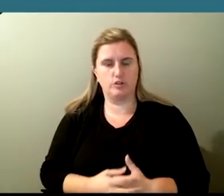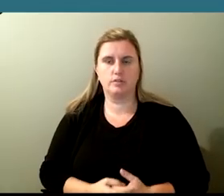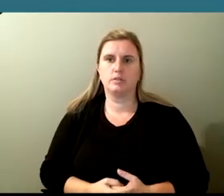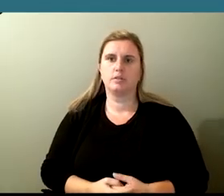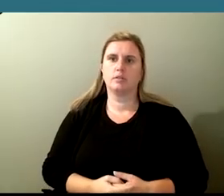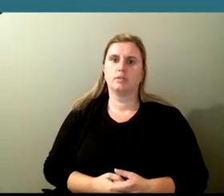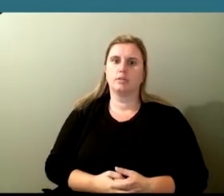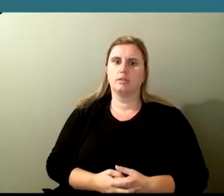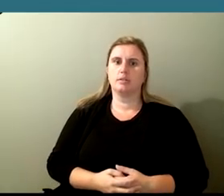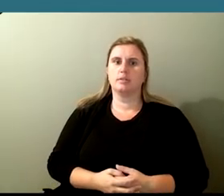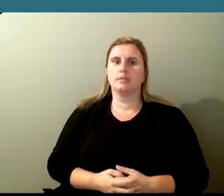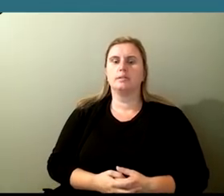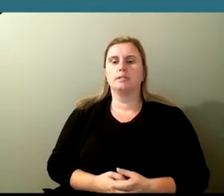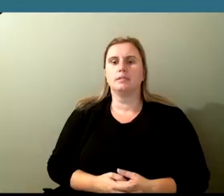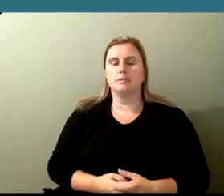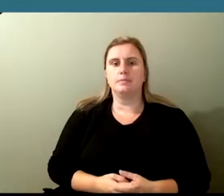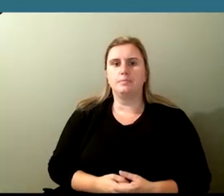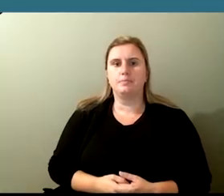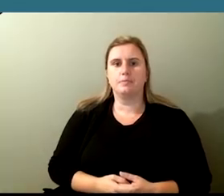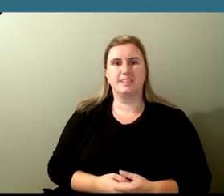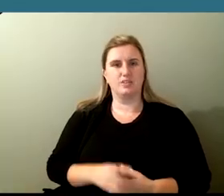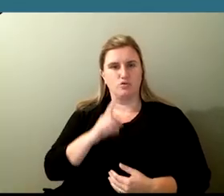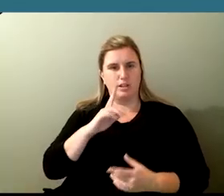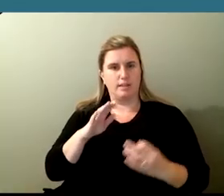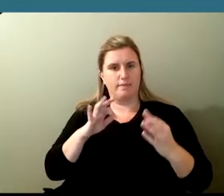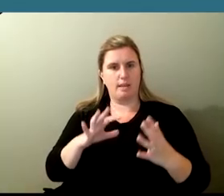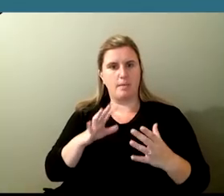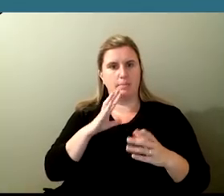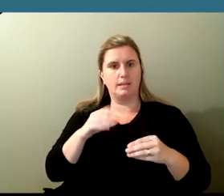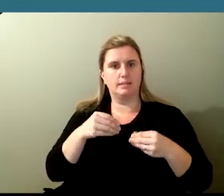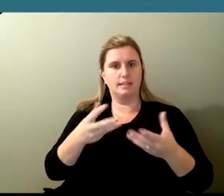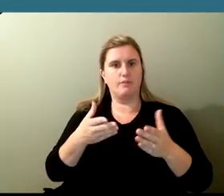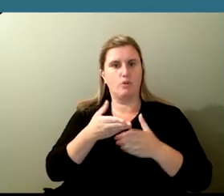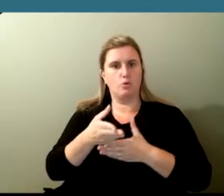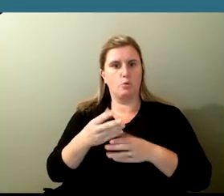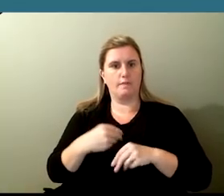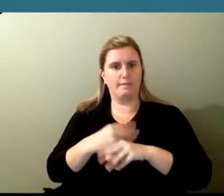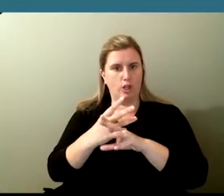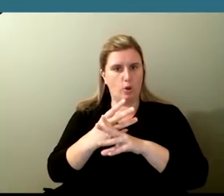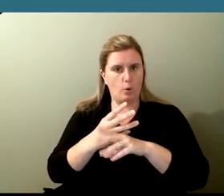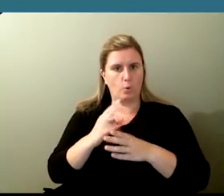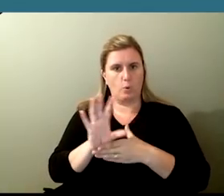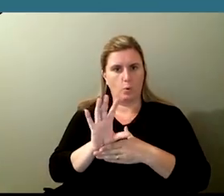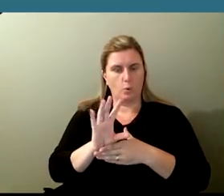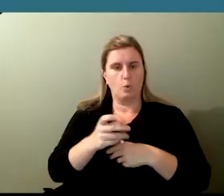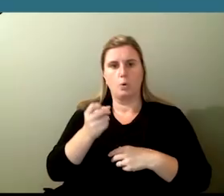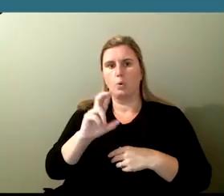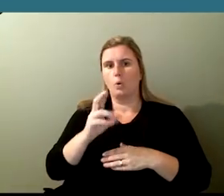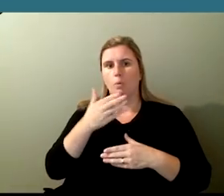It is basically feedback being delivered through video, or better